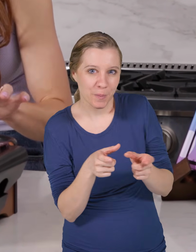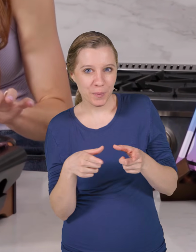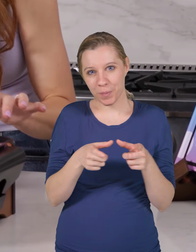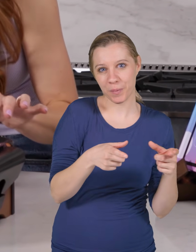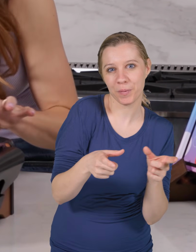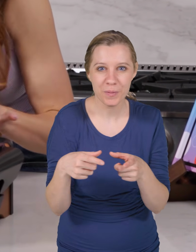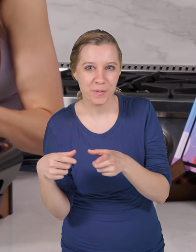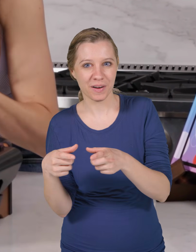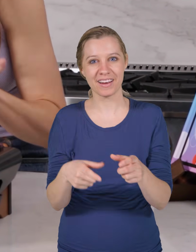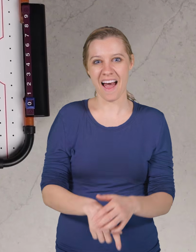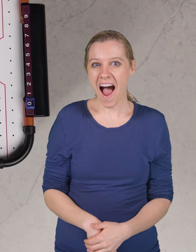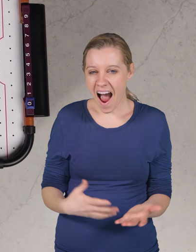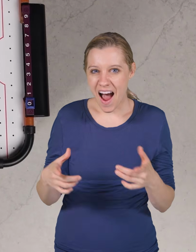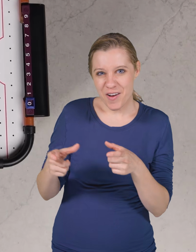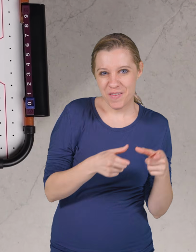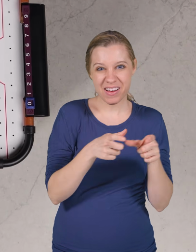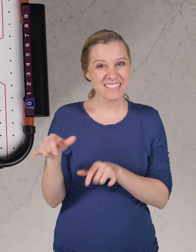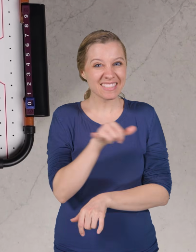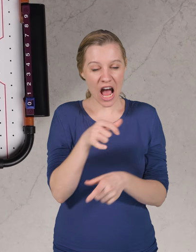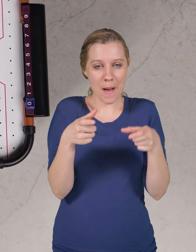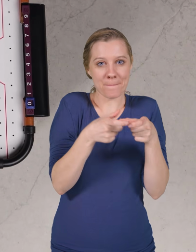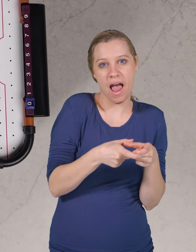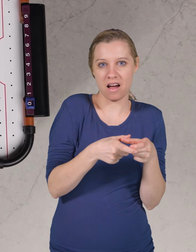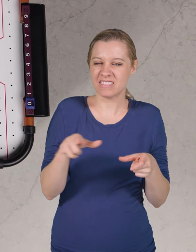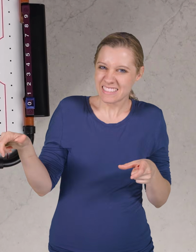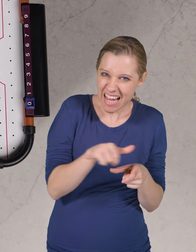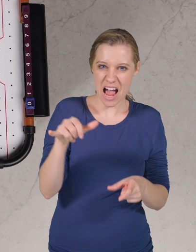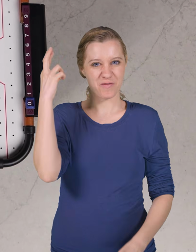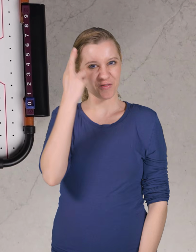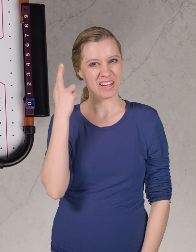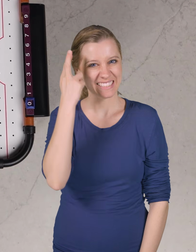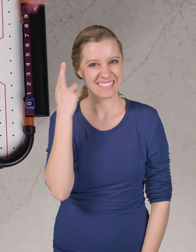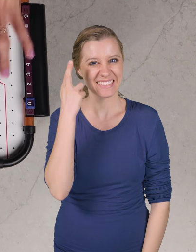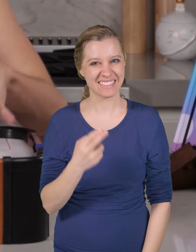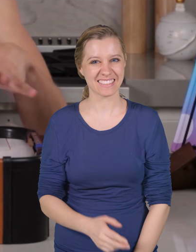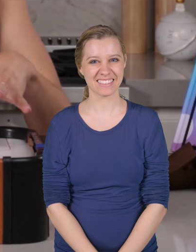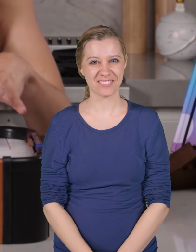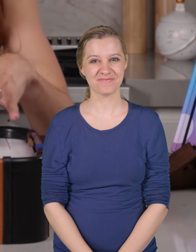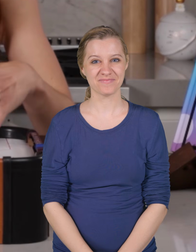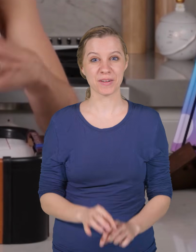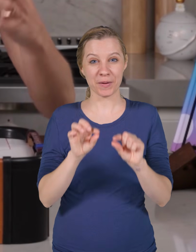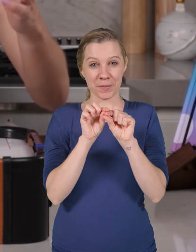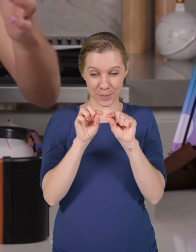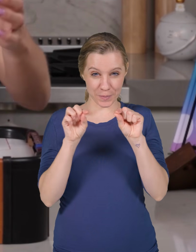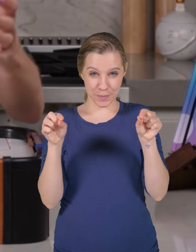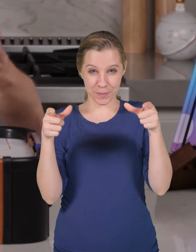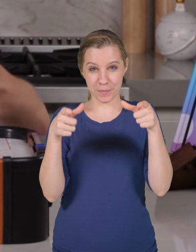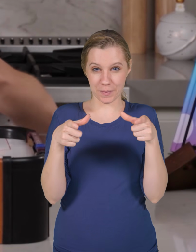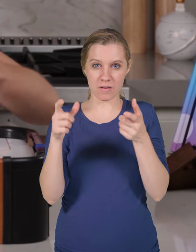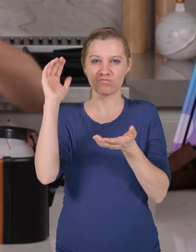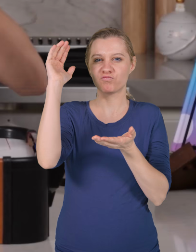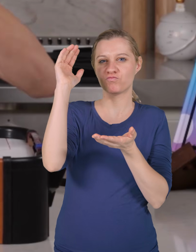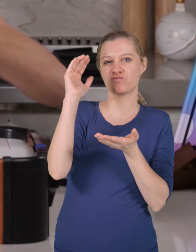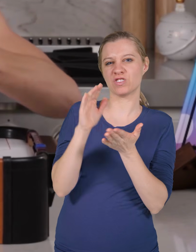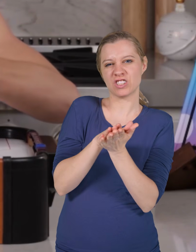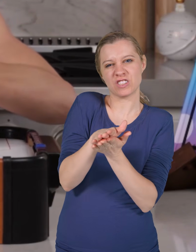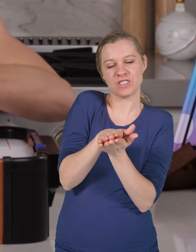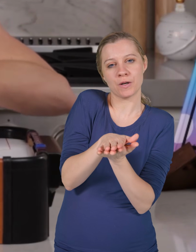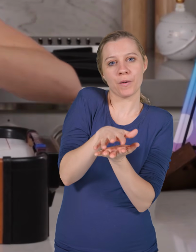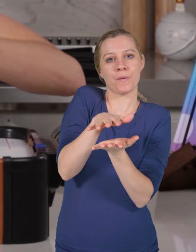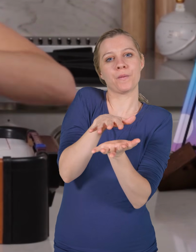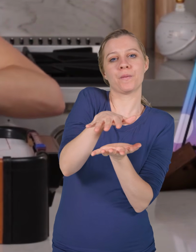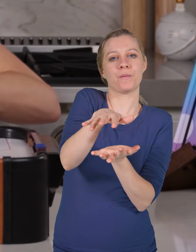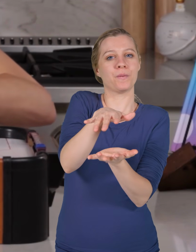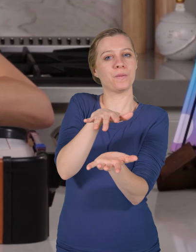1. It glides just like the puck for the exact same reason. That film of air is reducing the friction between